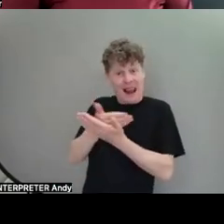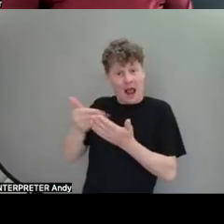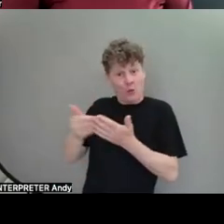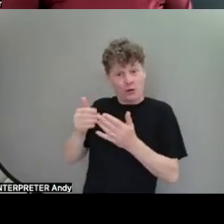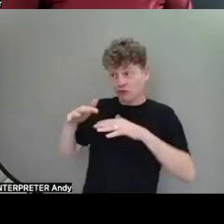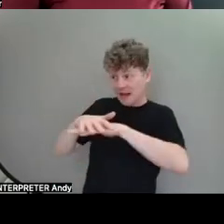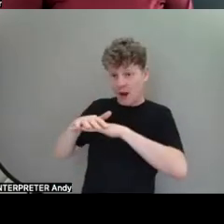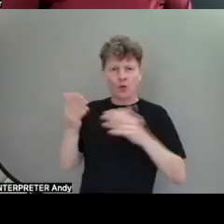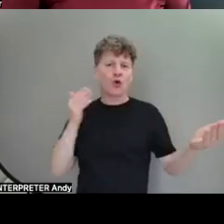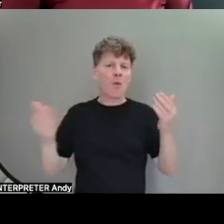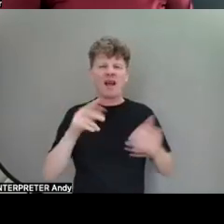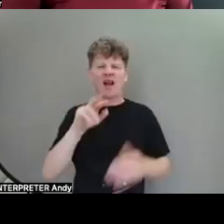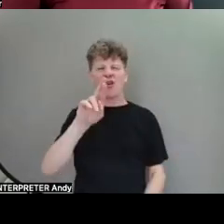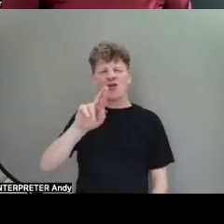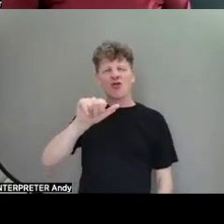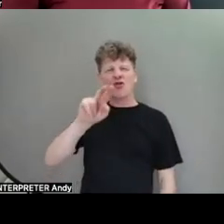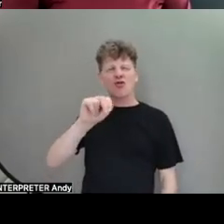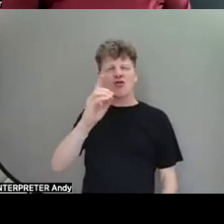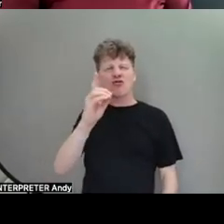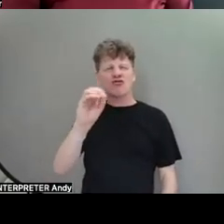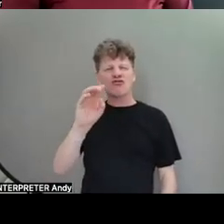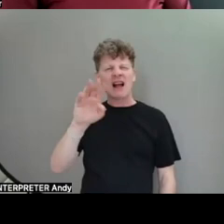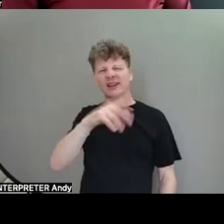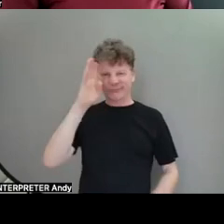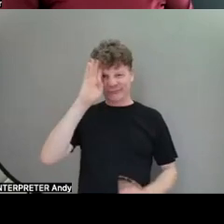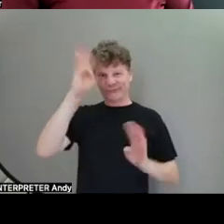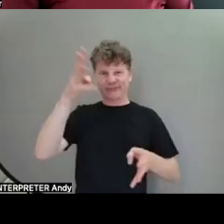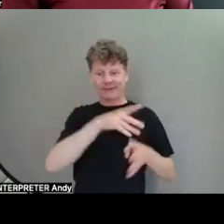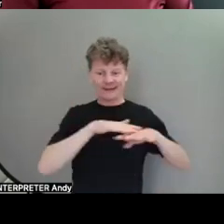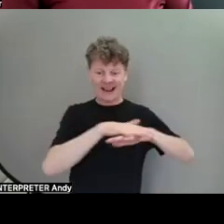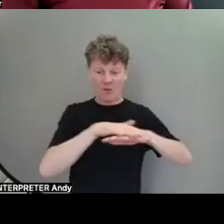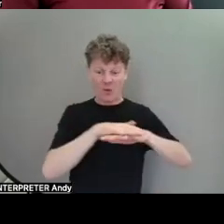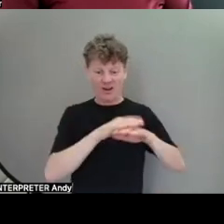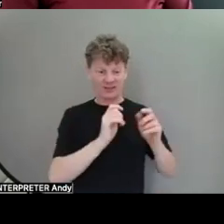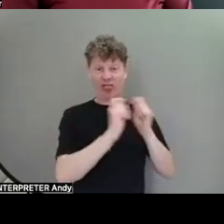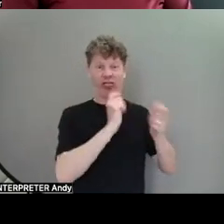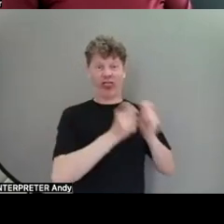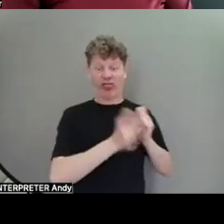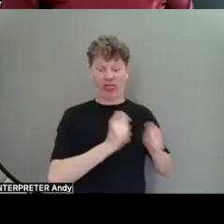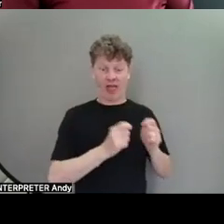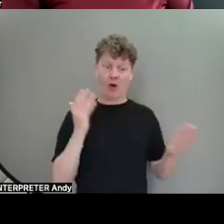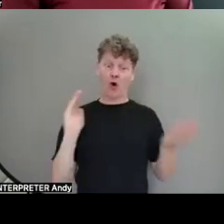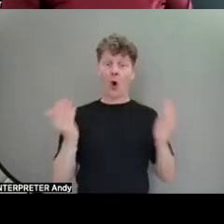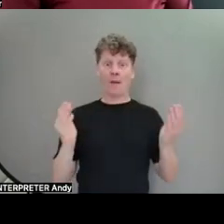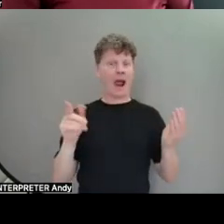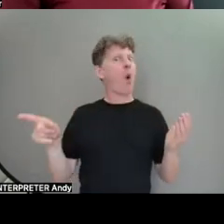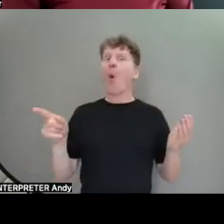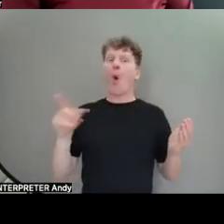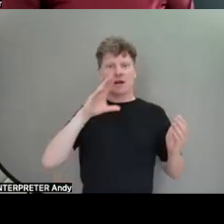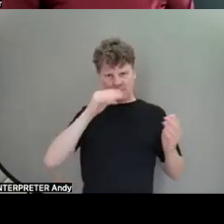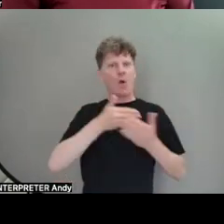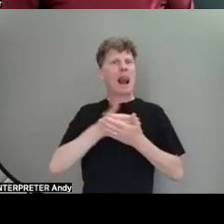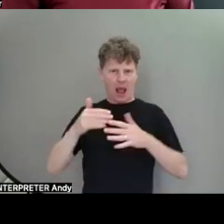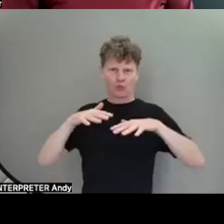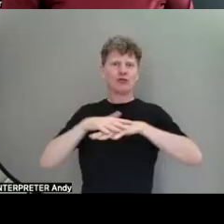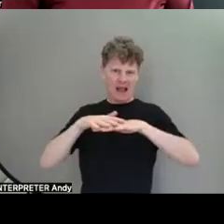networks, where connections are assigned without regard to meaning, for example, spoken language networks look very